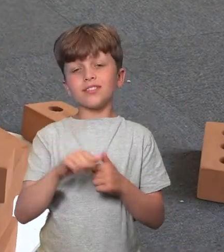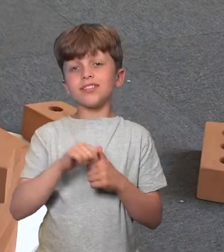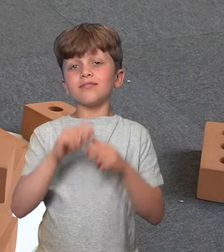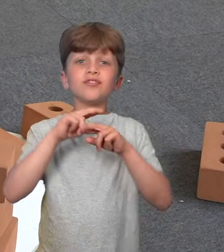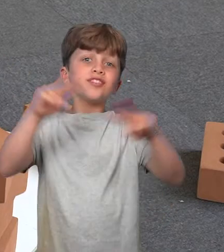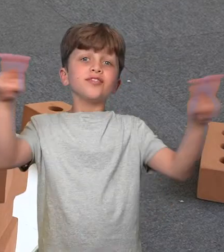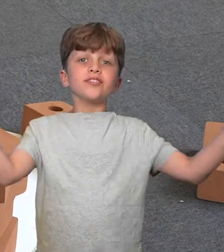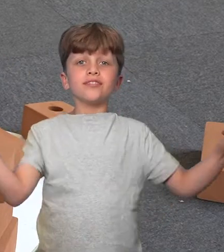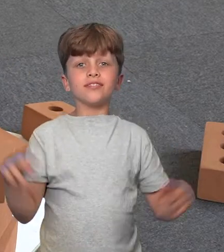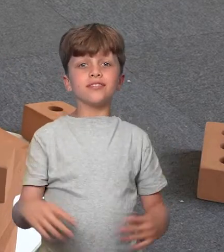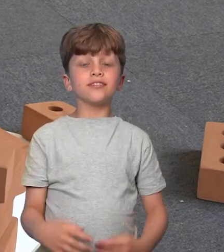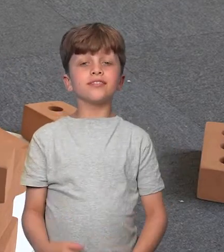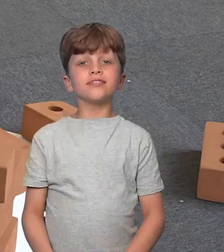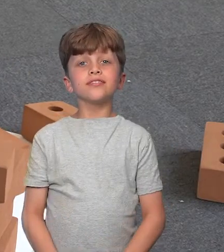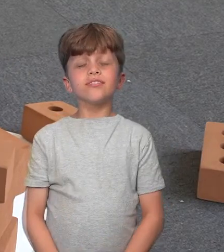visible.